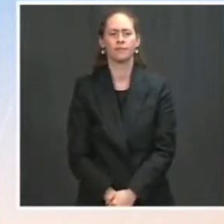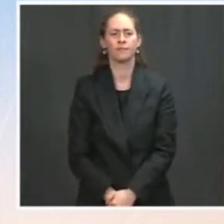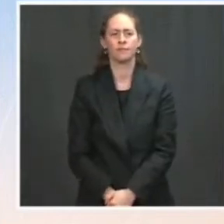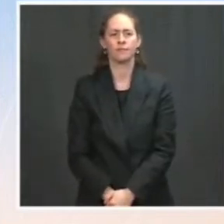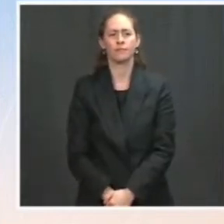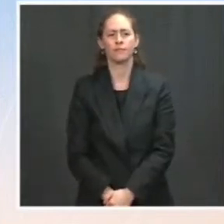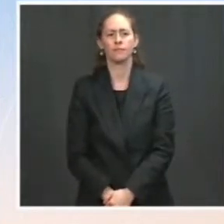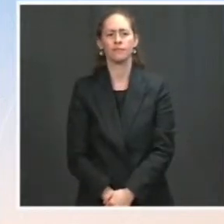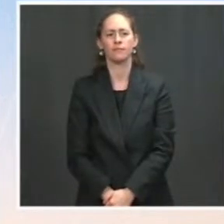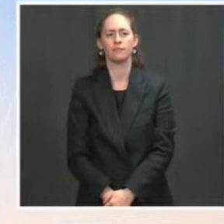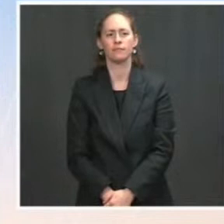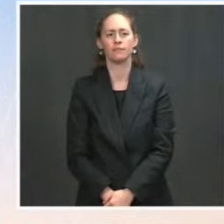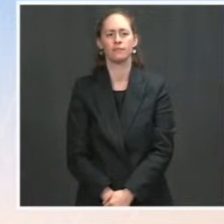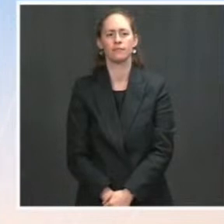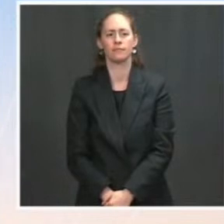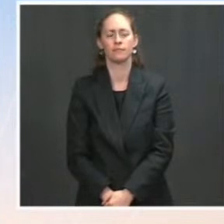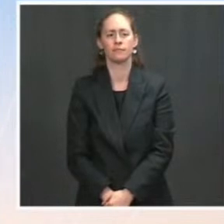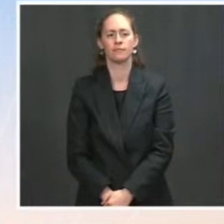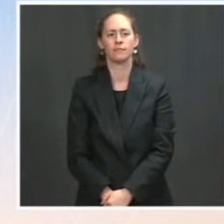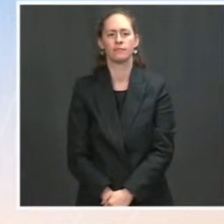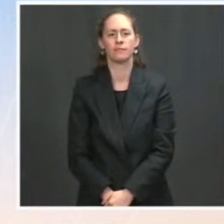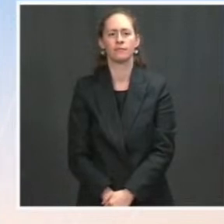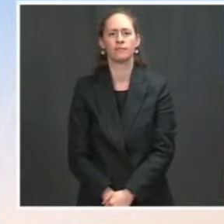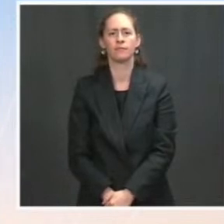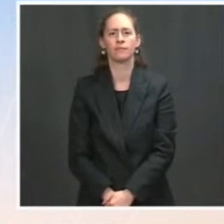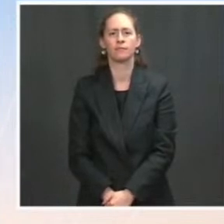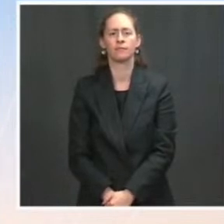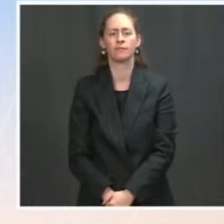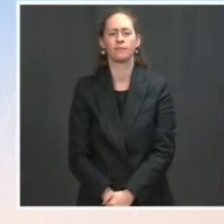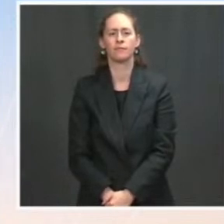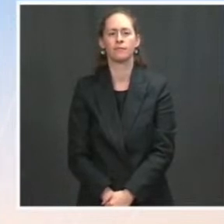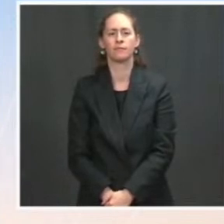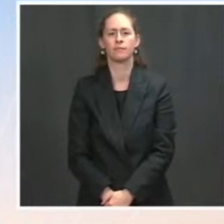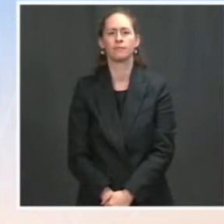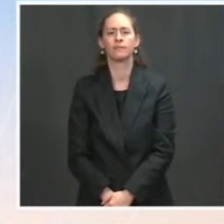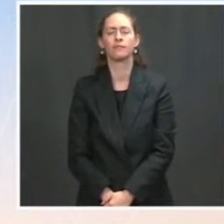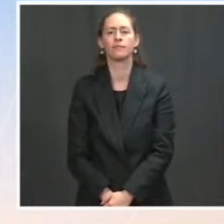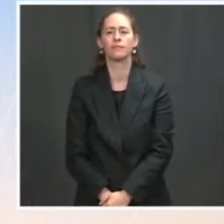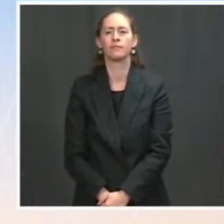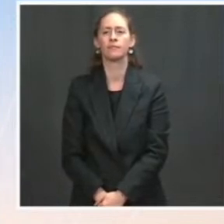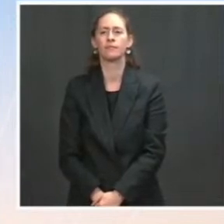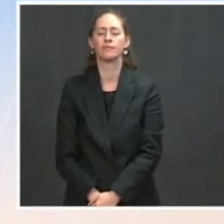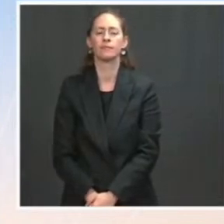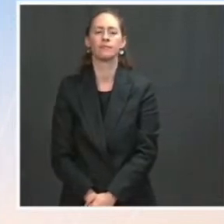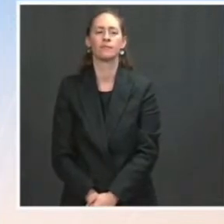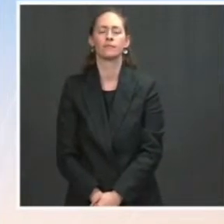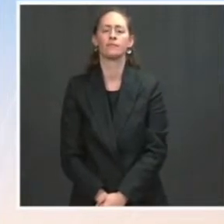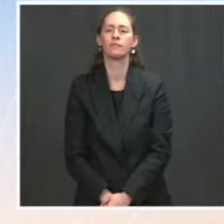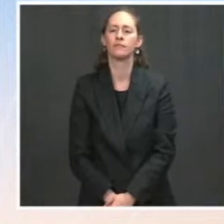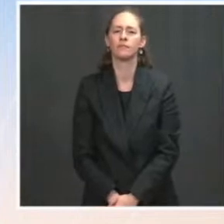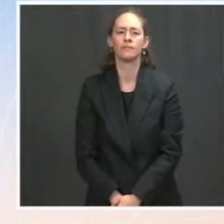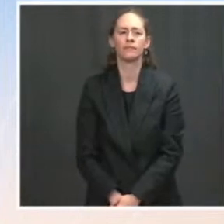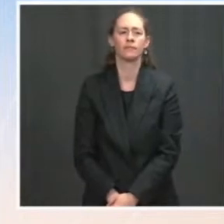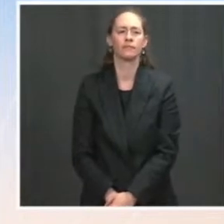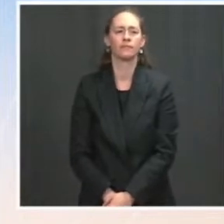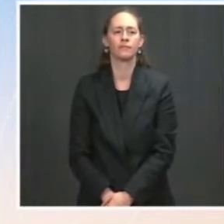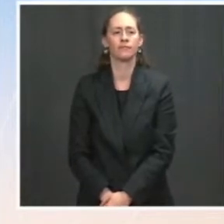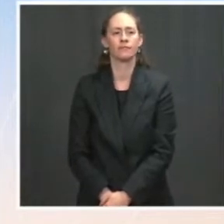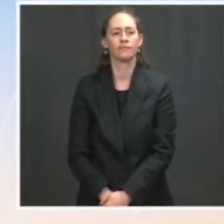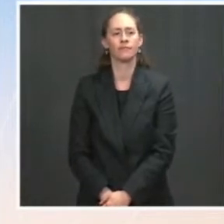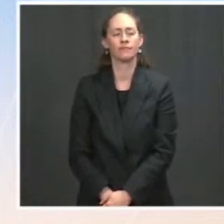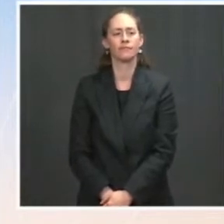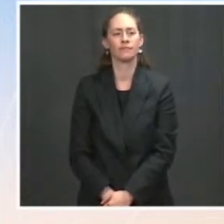House apparently had ethics restrictions that were preventing officials who work here from communicating with the unions they worked at previously,